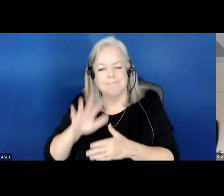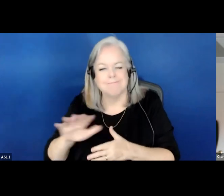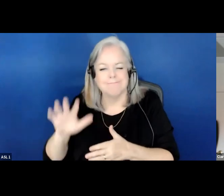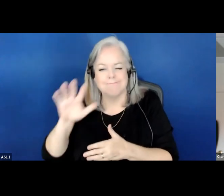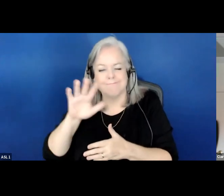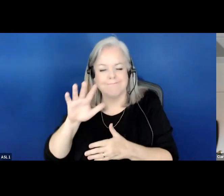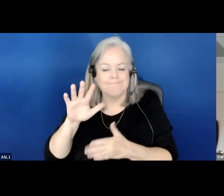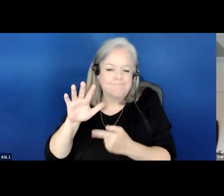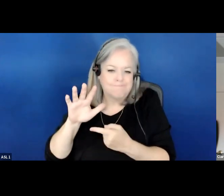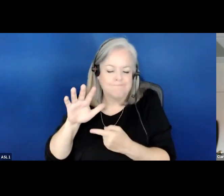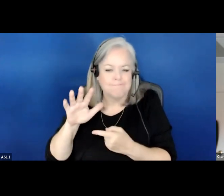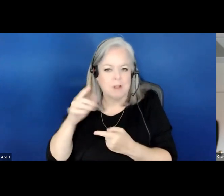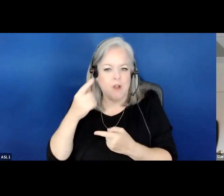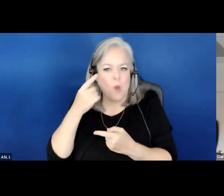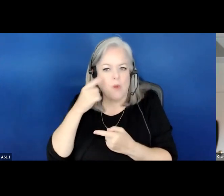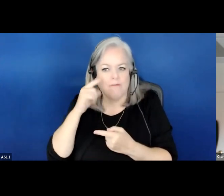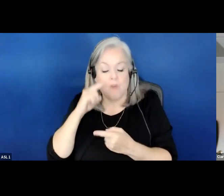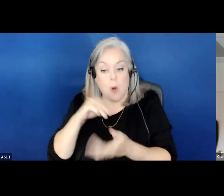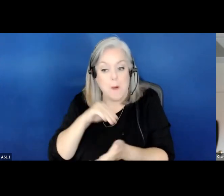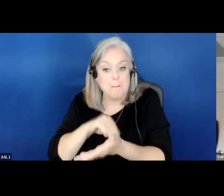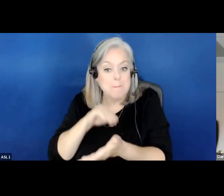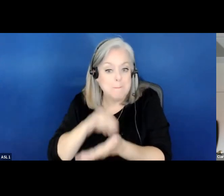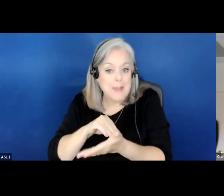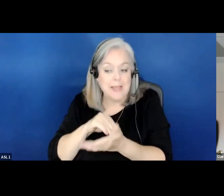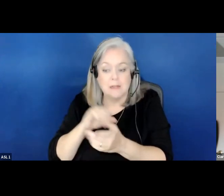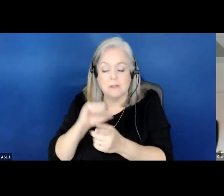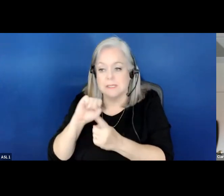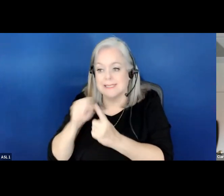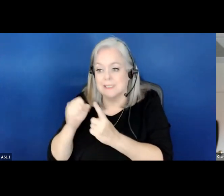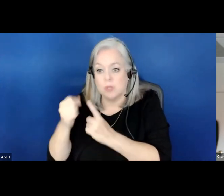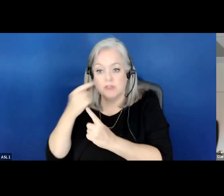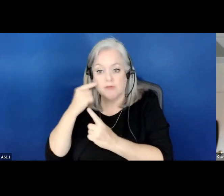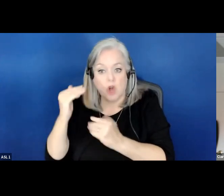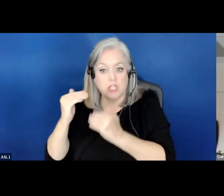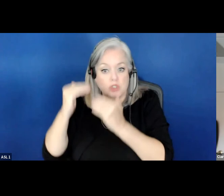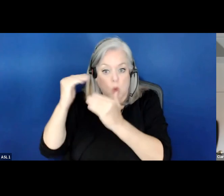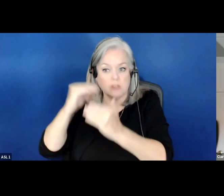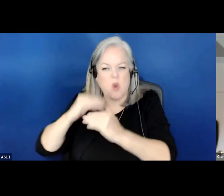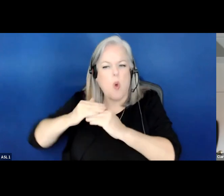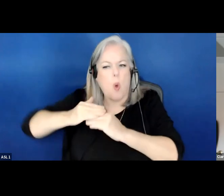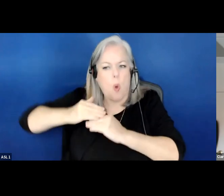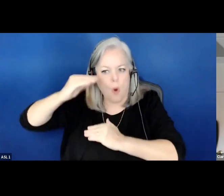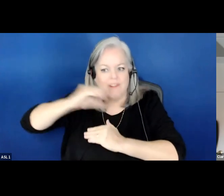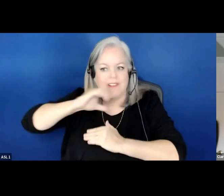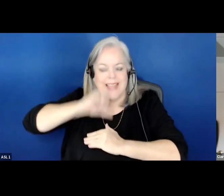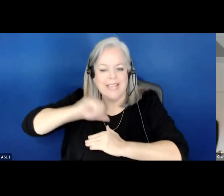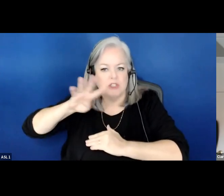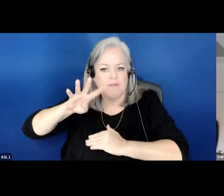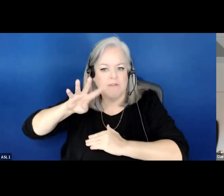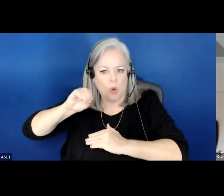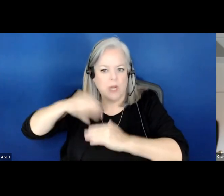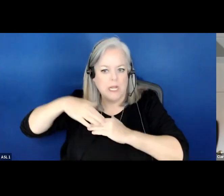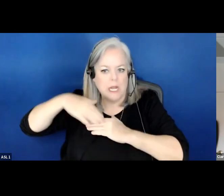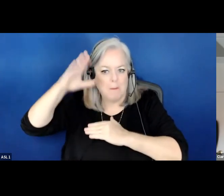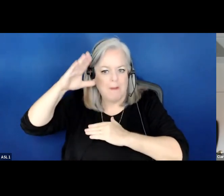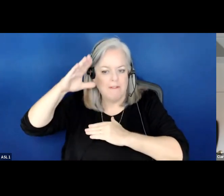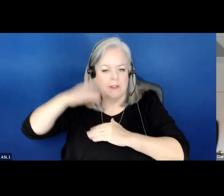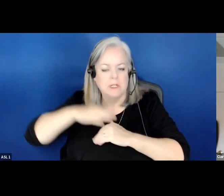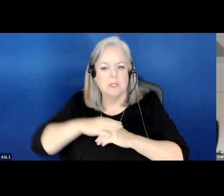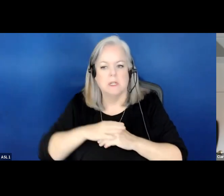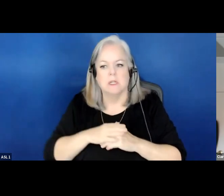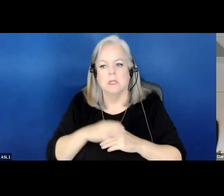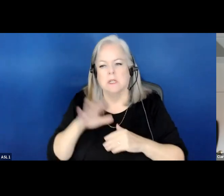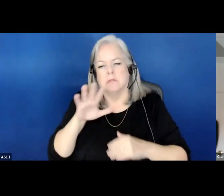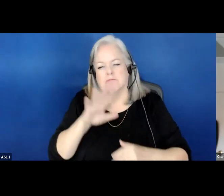for medical conditions for adults over the age of 40, there is